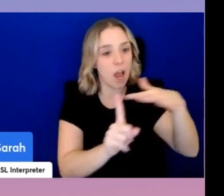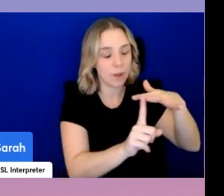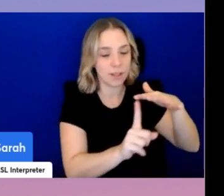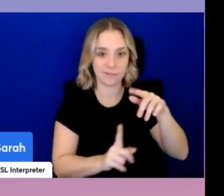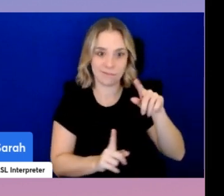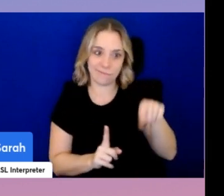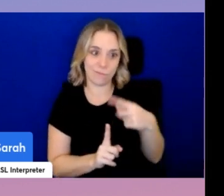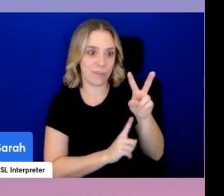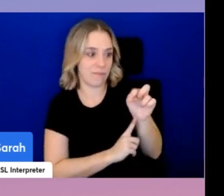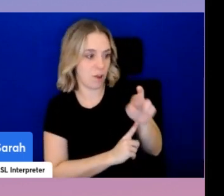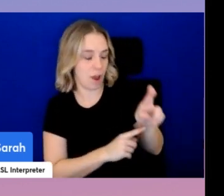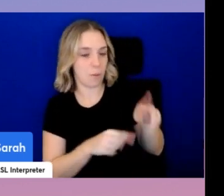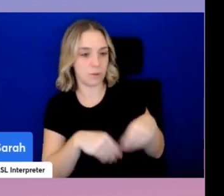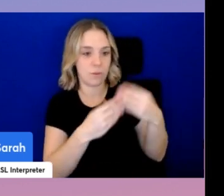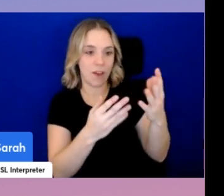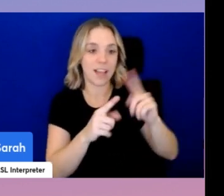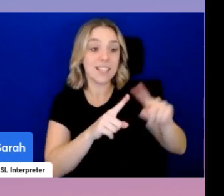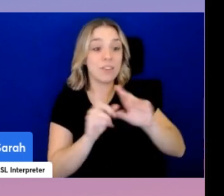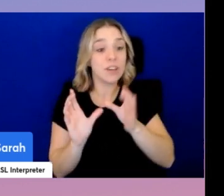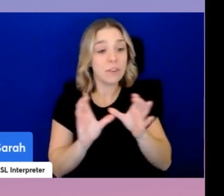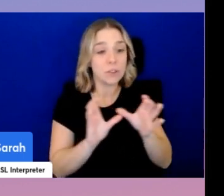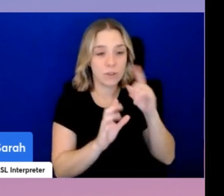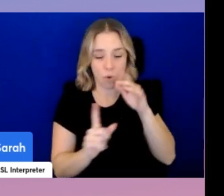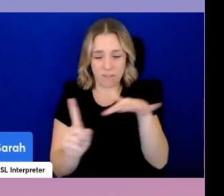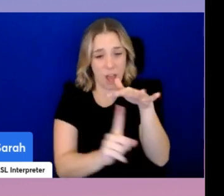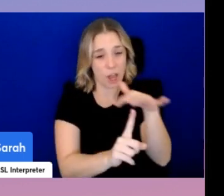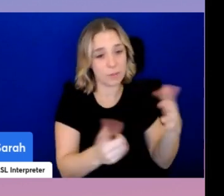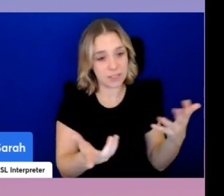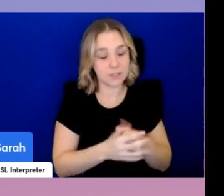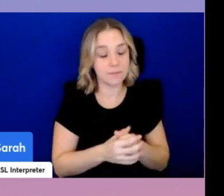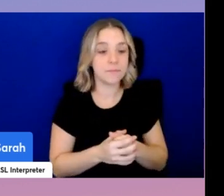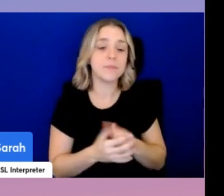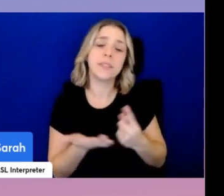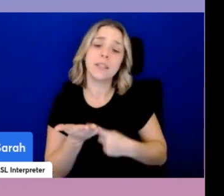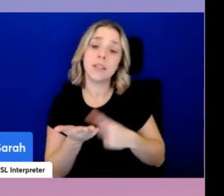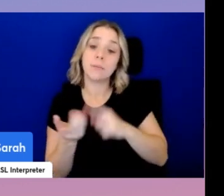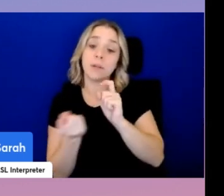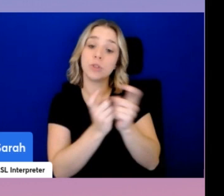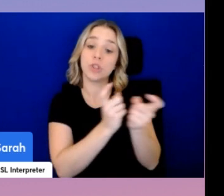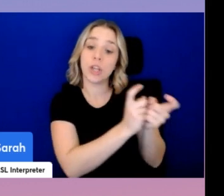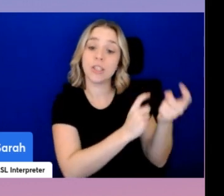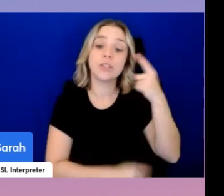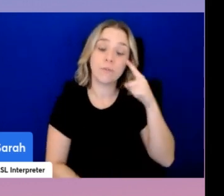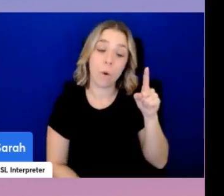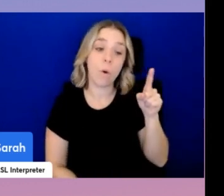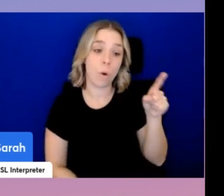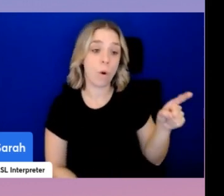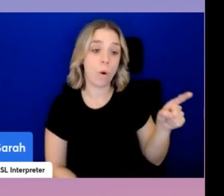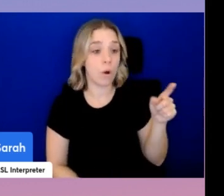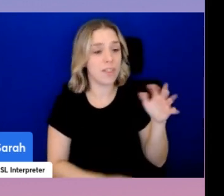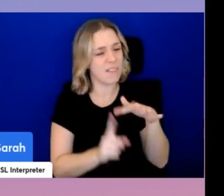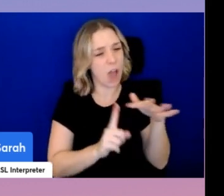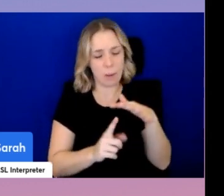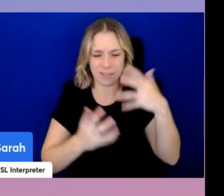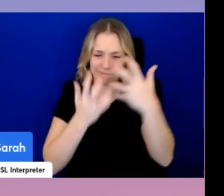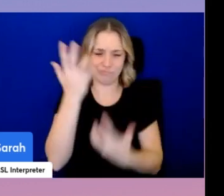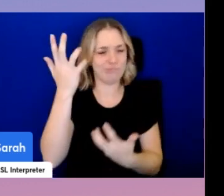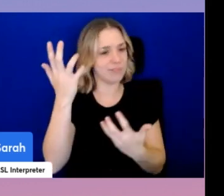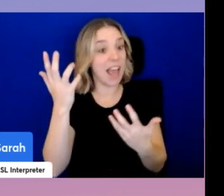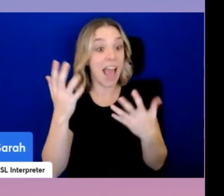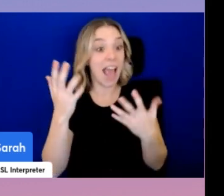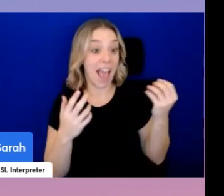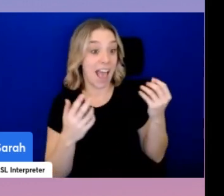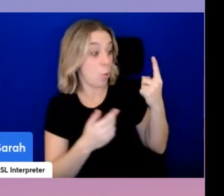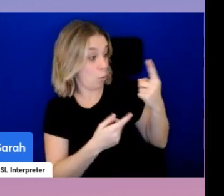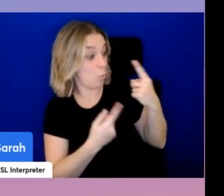different configuration between those environments. Sometimes changes to these environments are out of sync, and the changes that work correctly on one